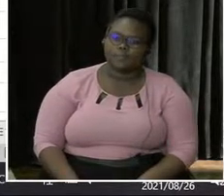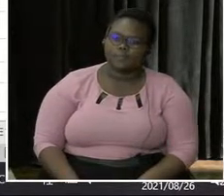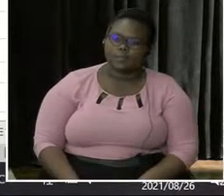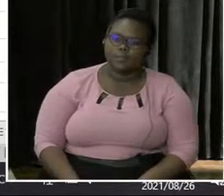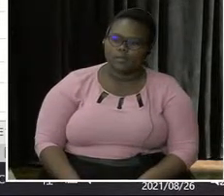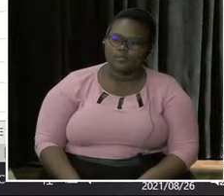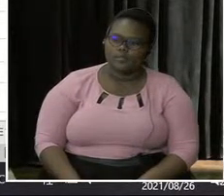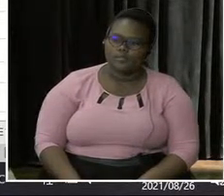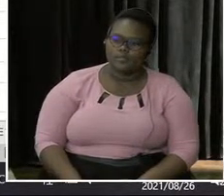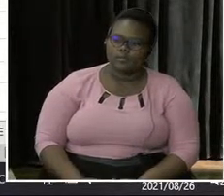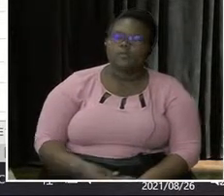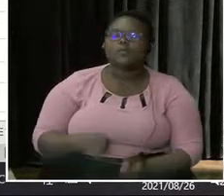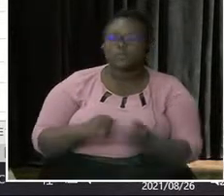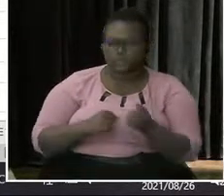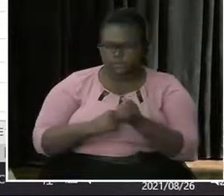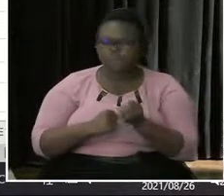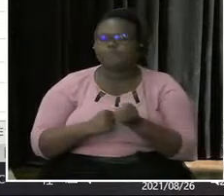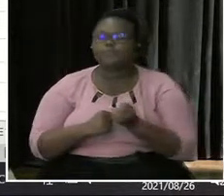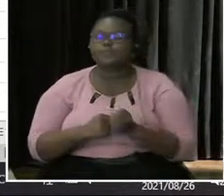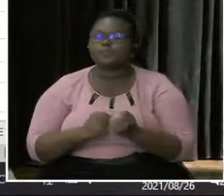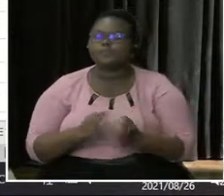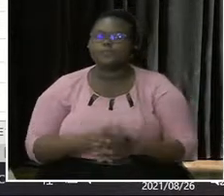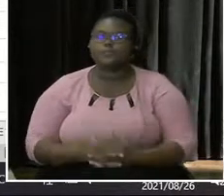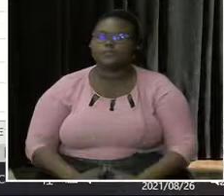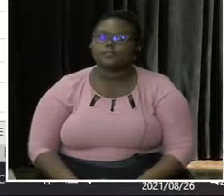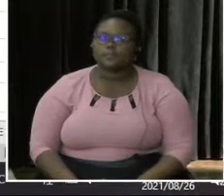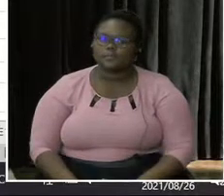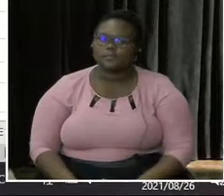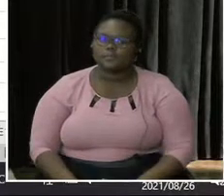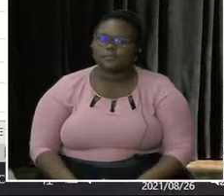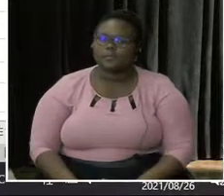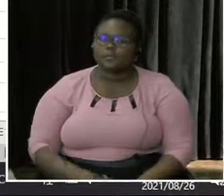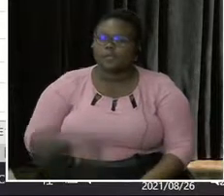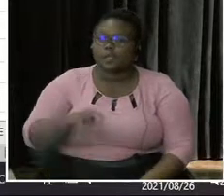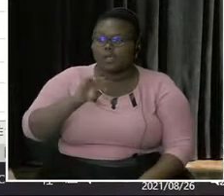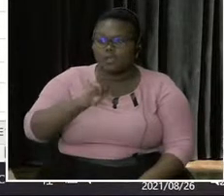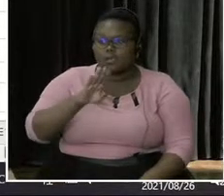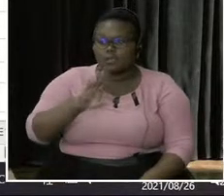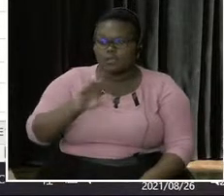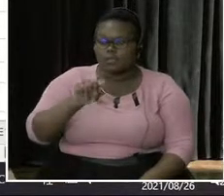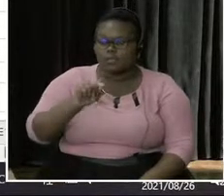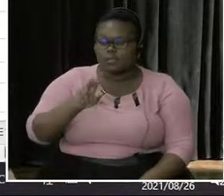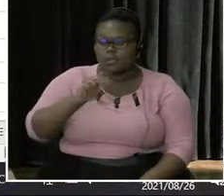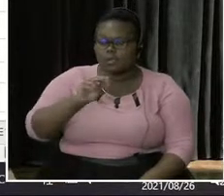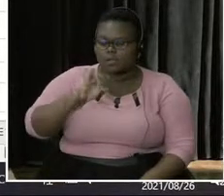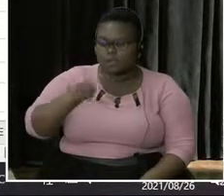For Madam Speaker. Councillor Sibisi is for. Councillor Mbanjwa?